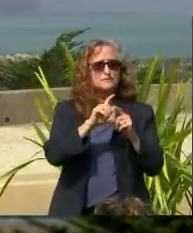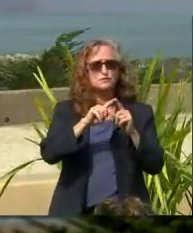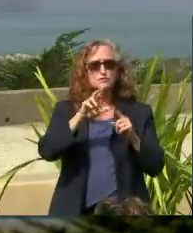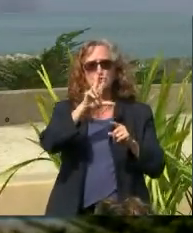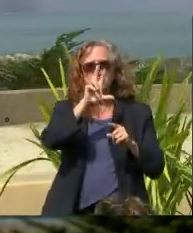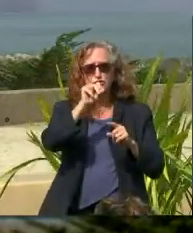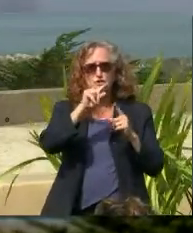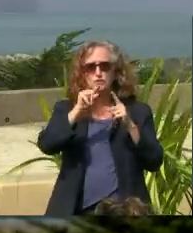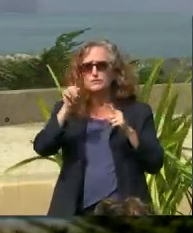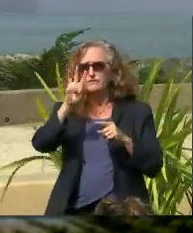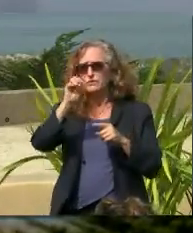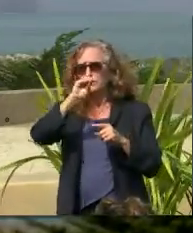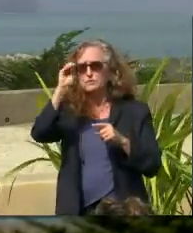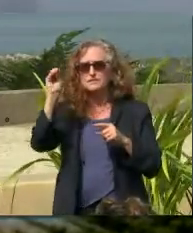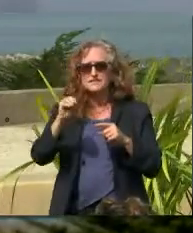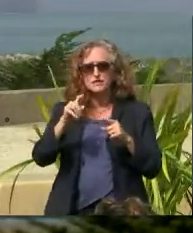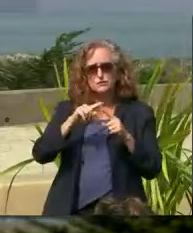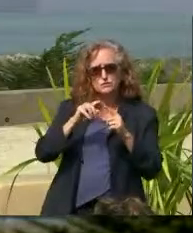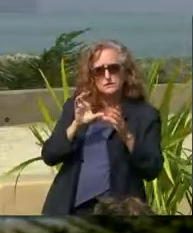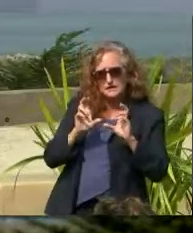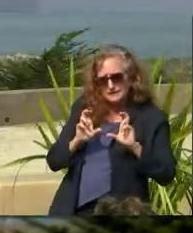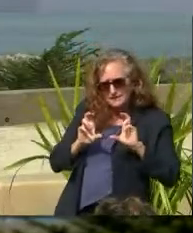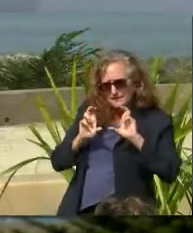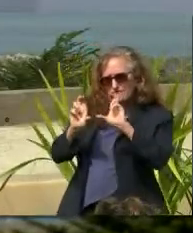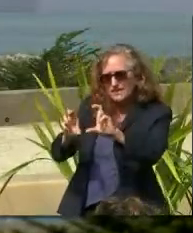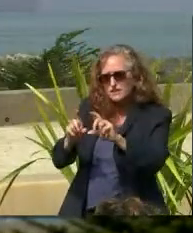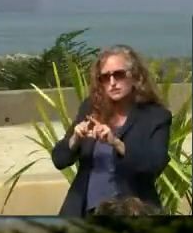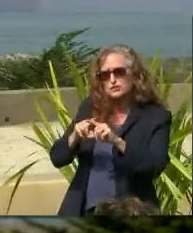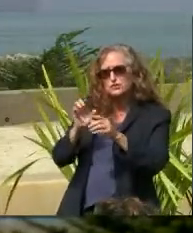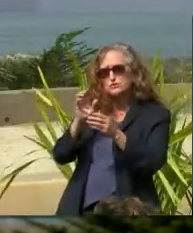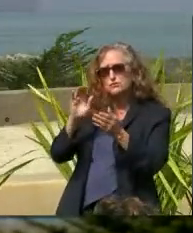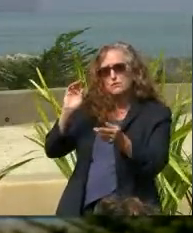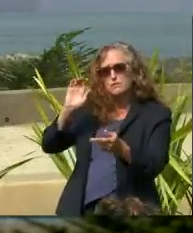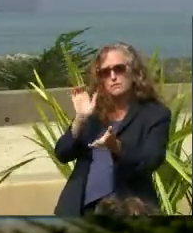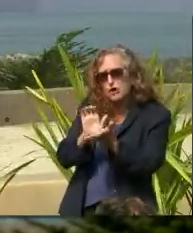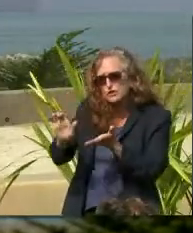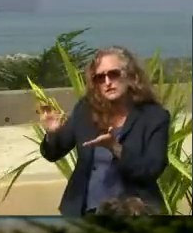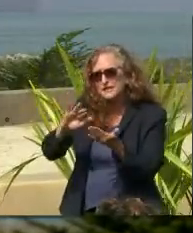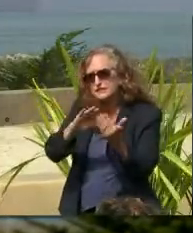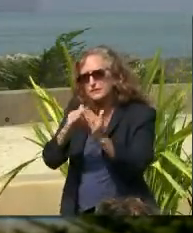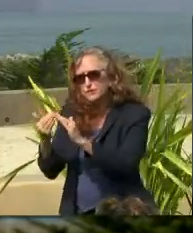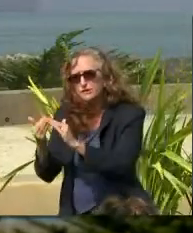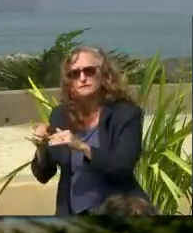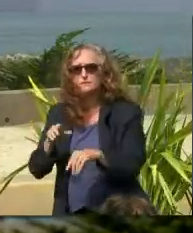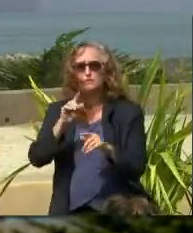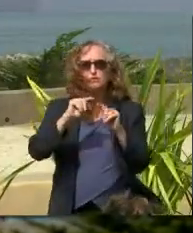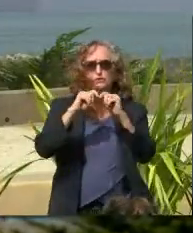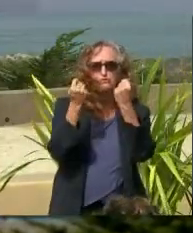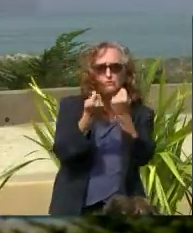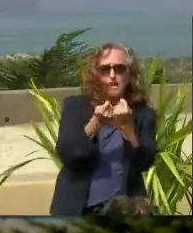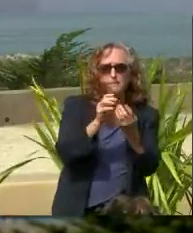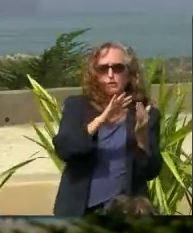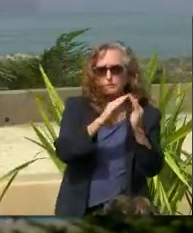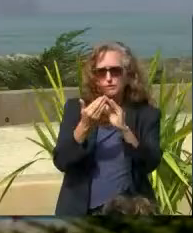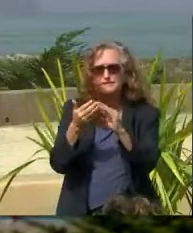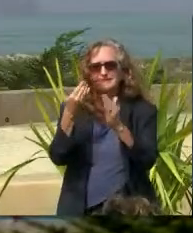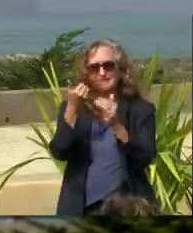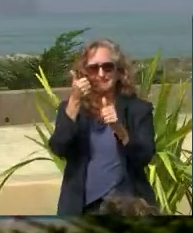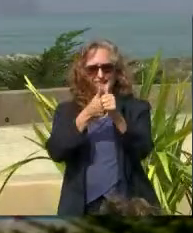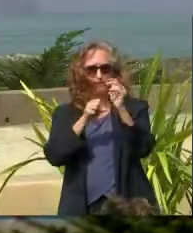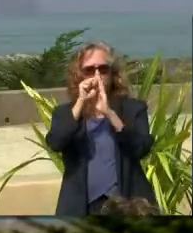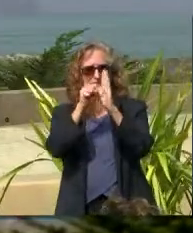or 40% to overburdened communities, of 10% to tribal communities, and every state has their own version of